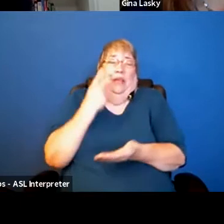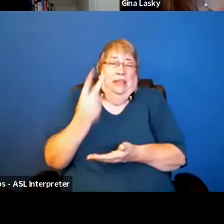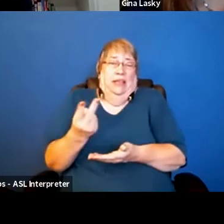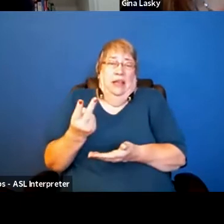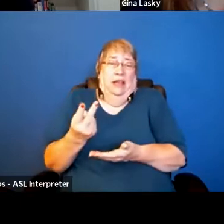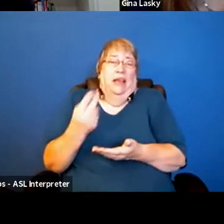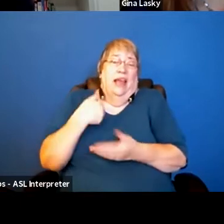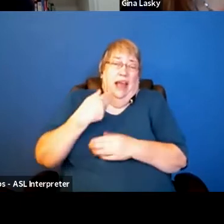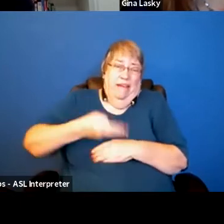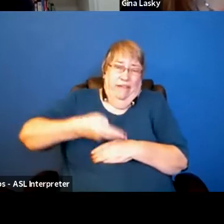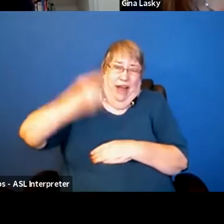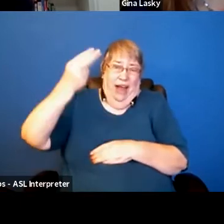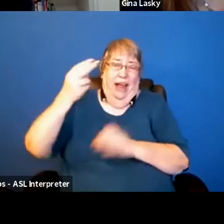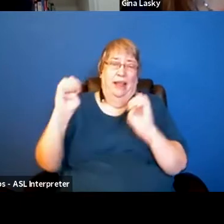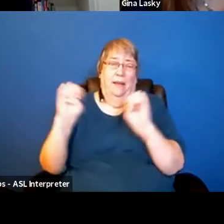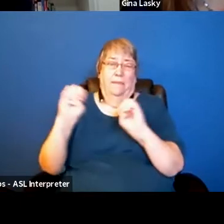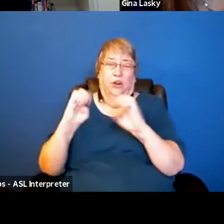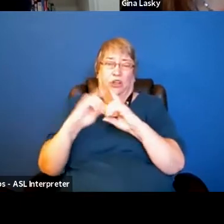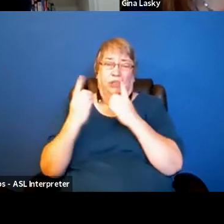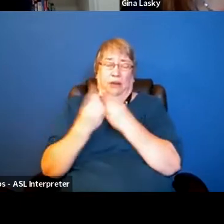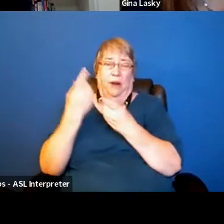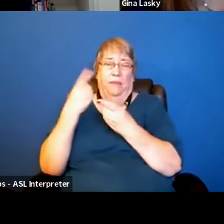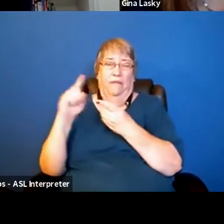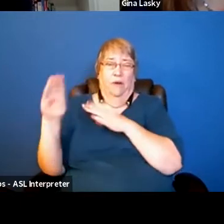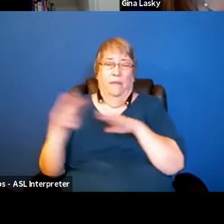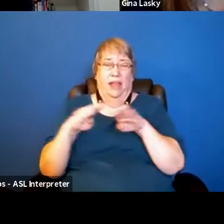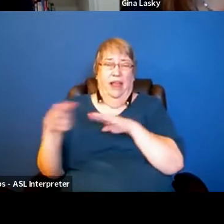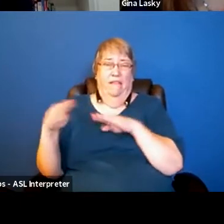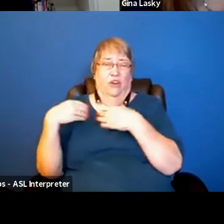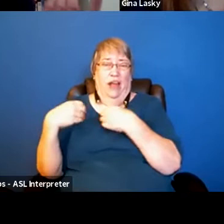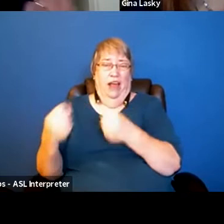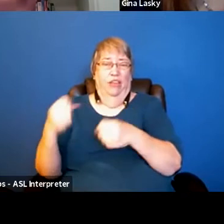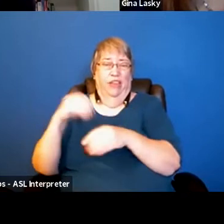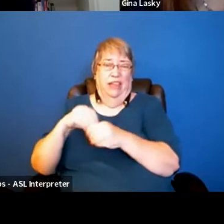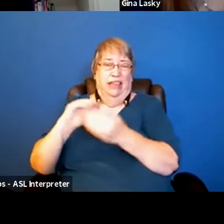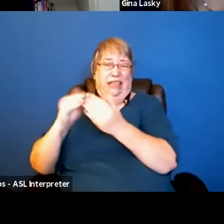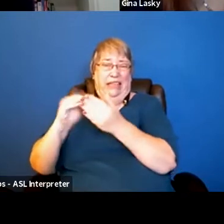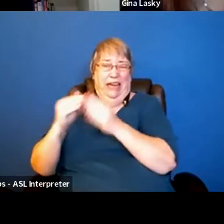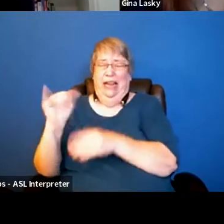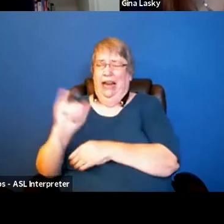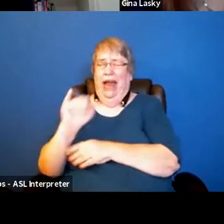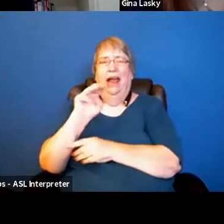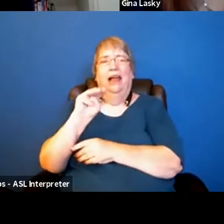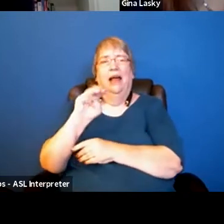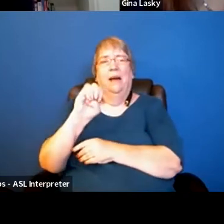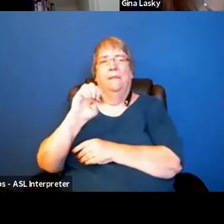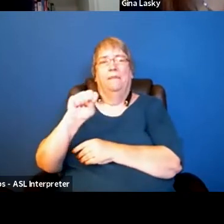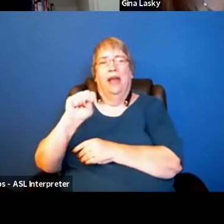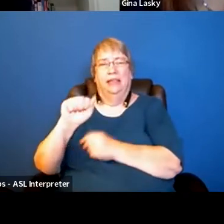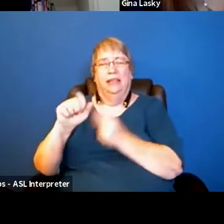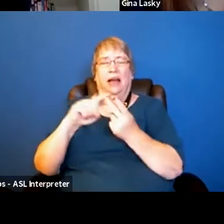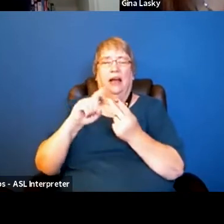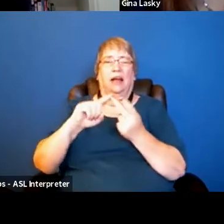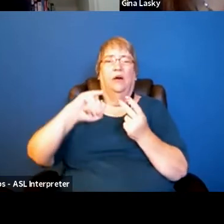is high ED use for behavioral health in urban areas such as Mesa County or Jefferson County or